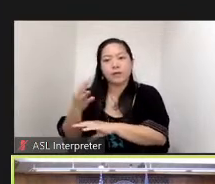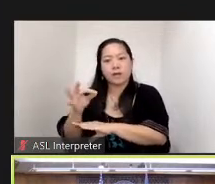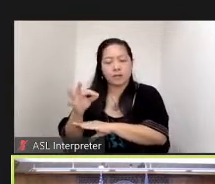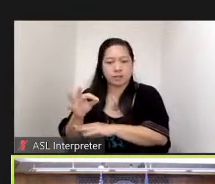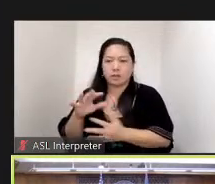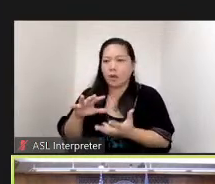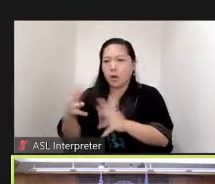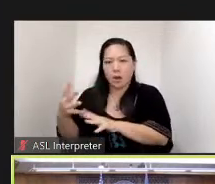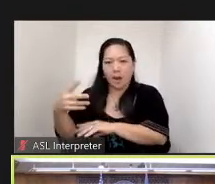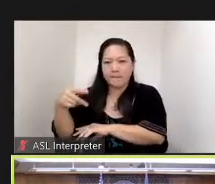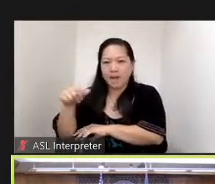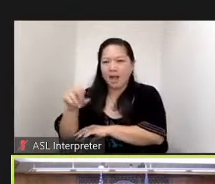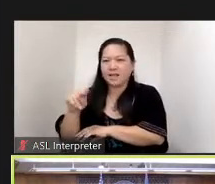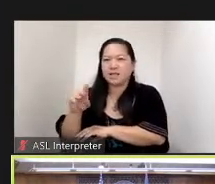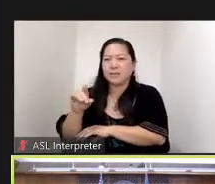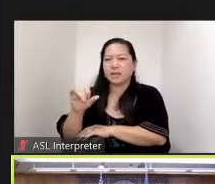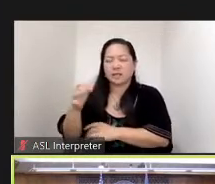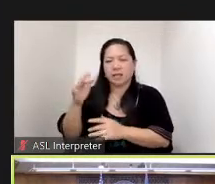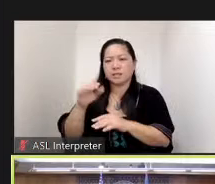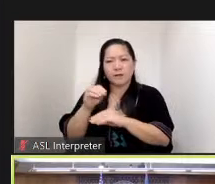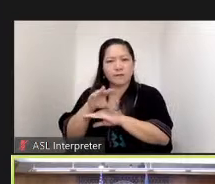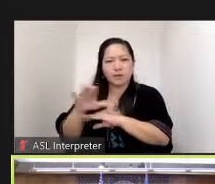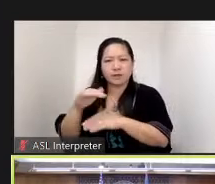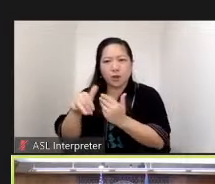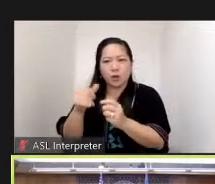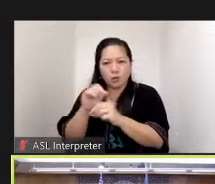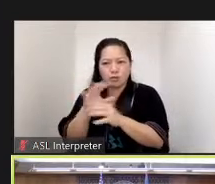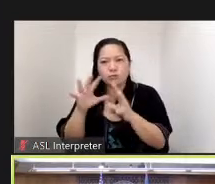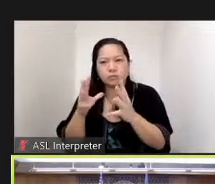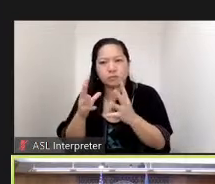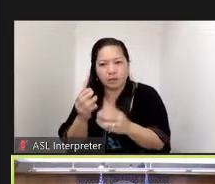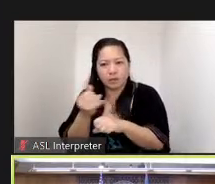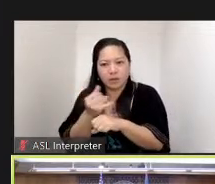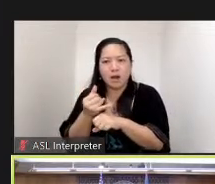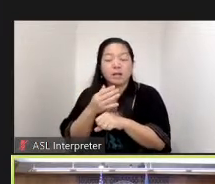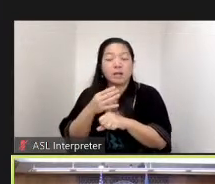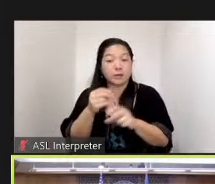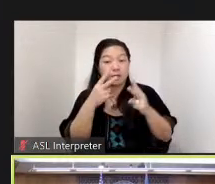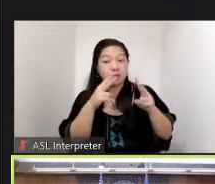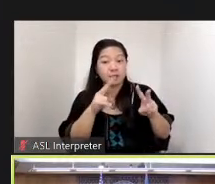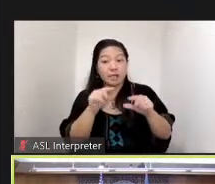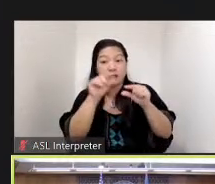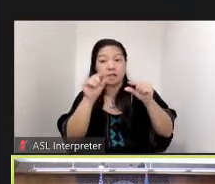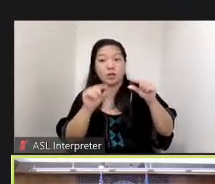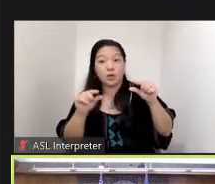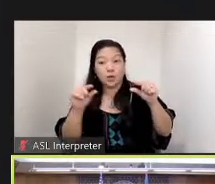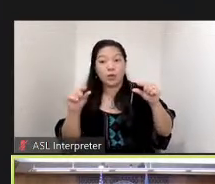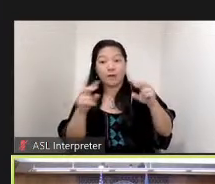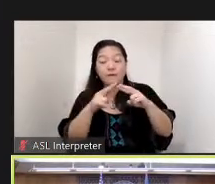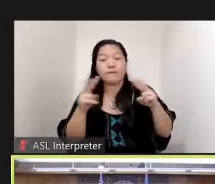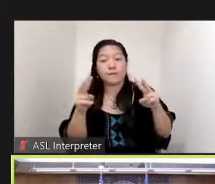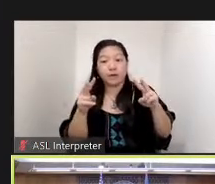just by themselves. Next slides. You can see the surges, very apparent.